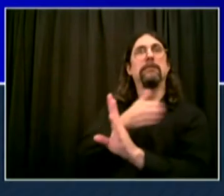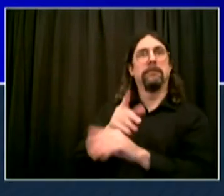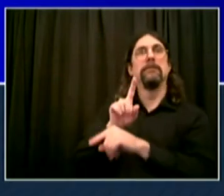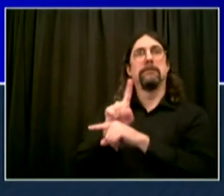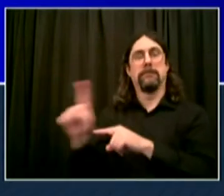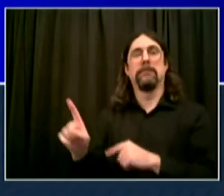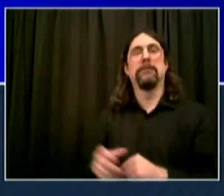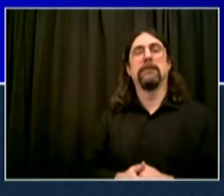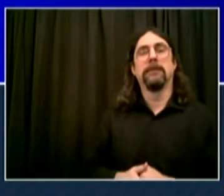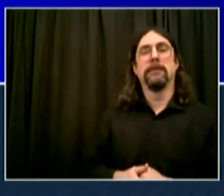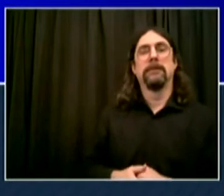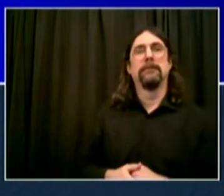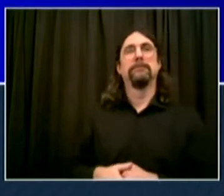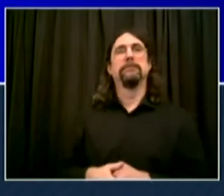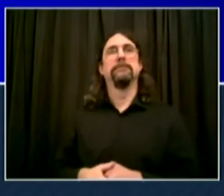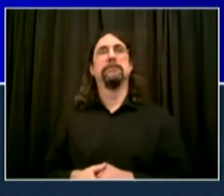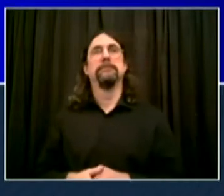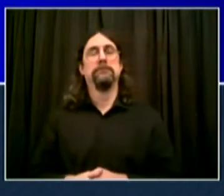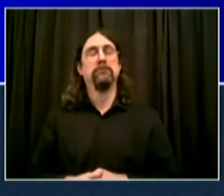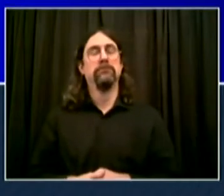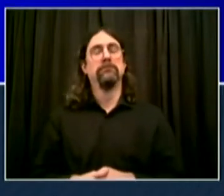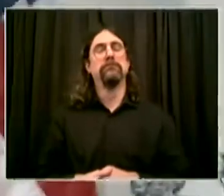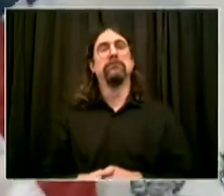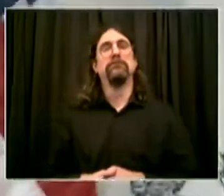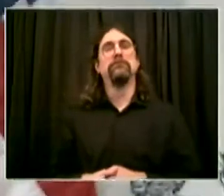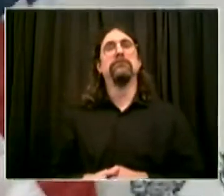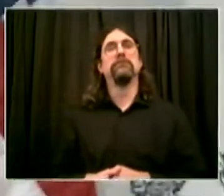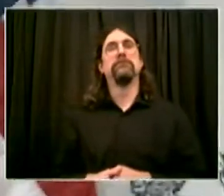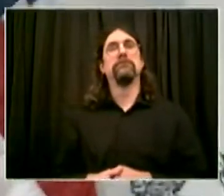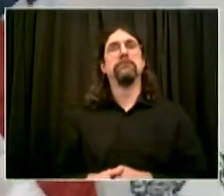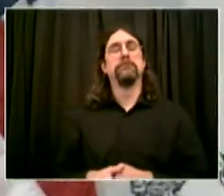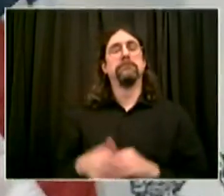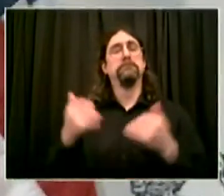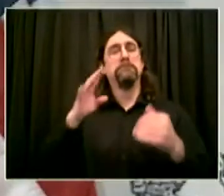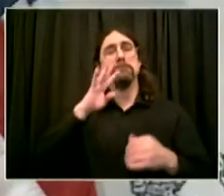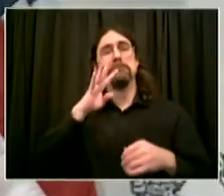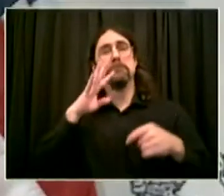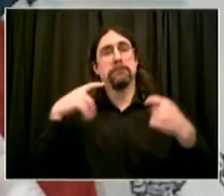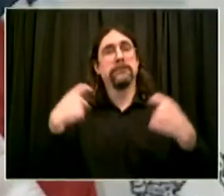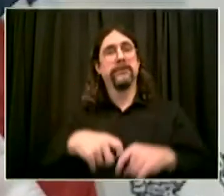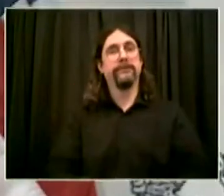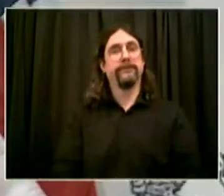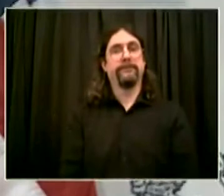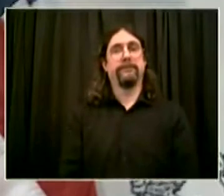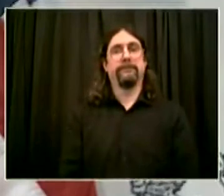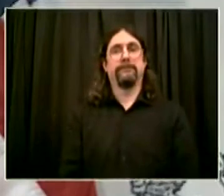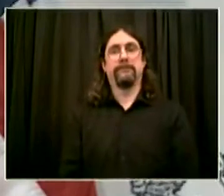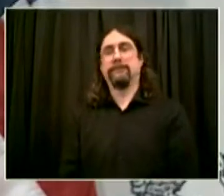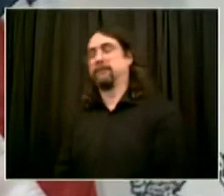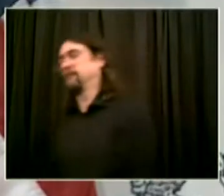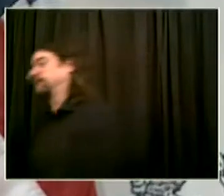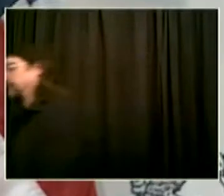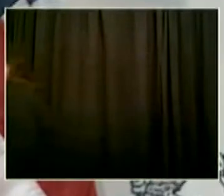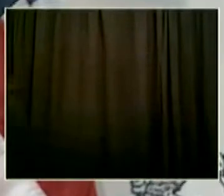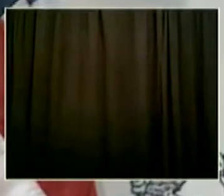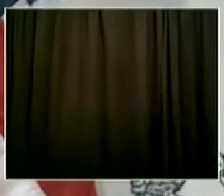8.08%. Okay, a few words in Spanish. Hold on.